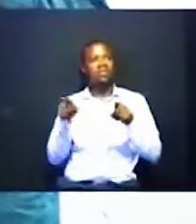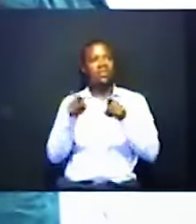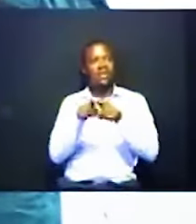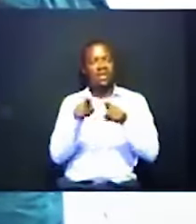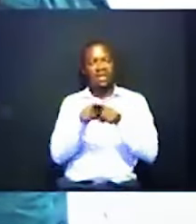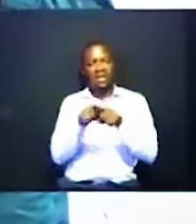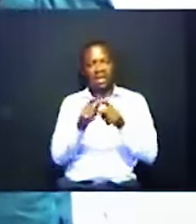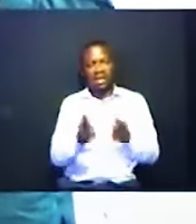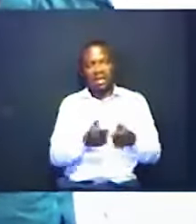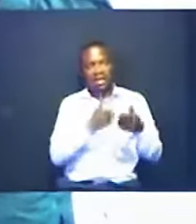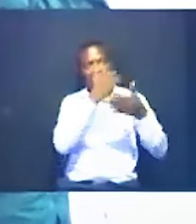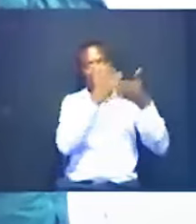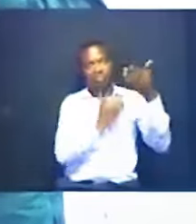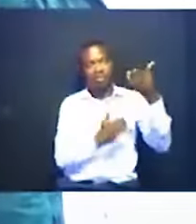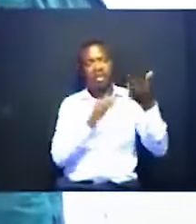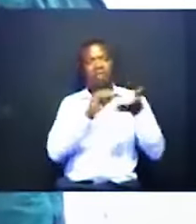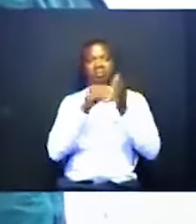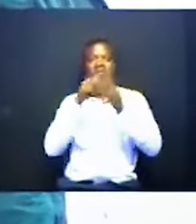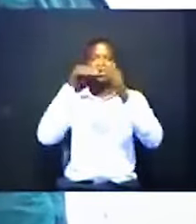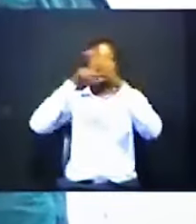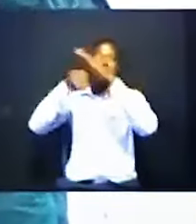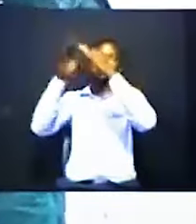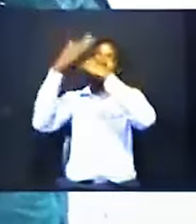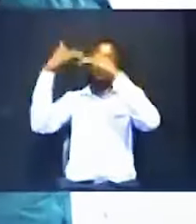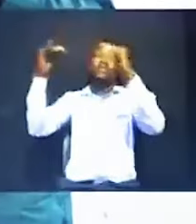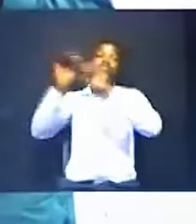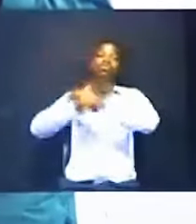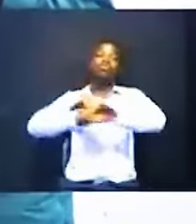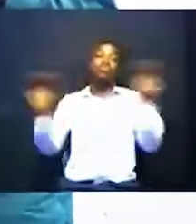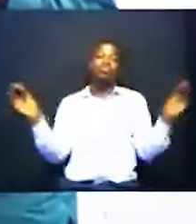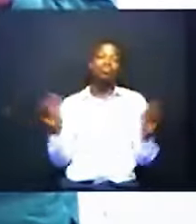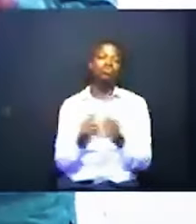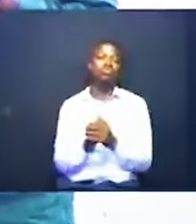like this will not inherit the kingdom of God.